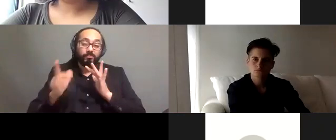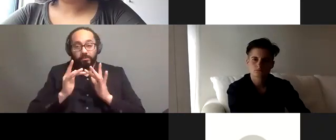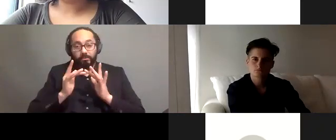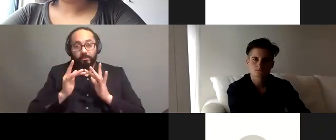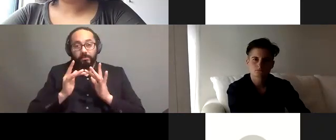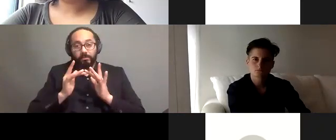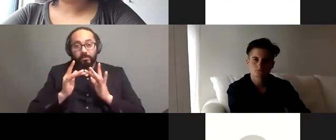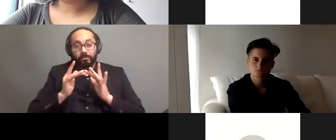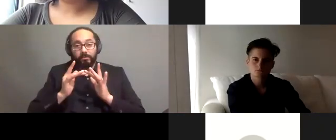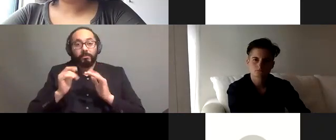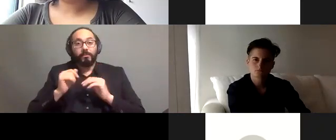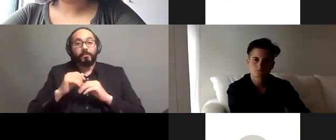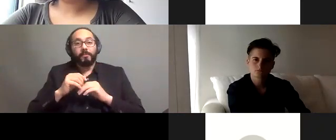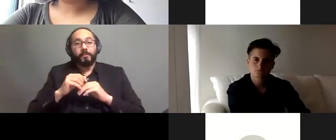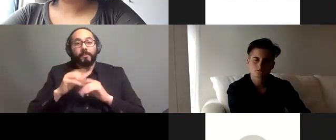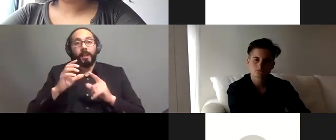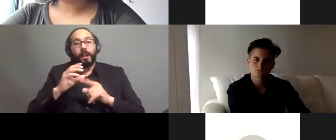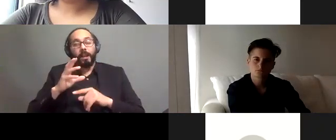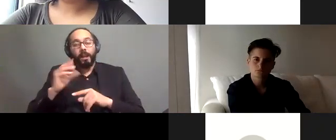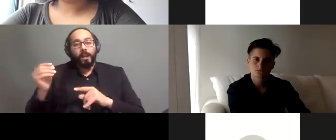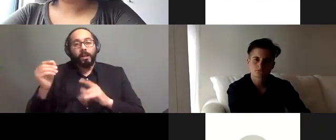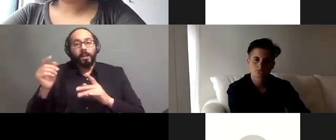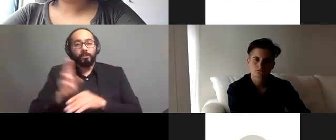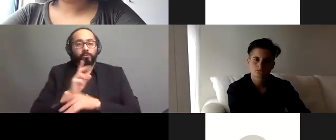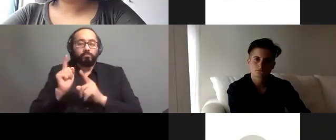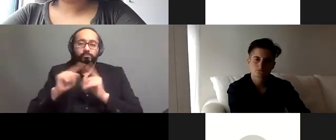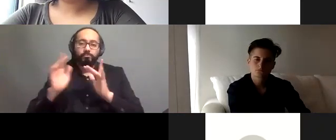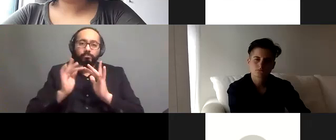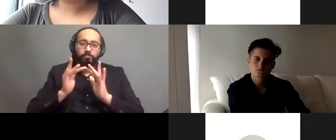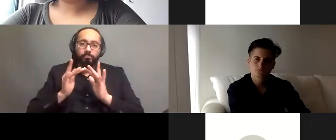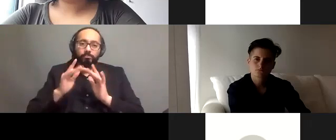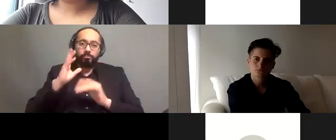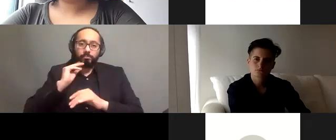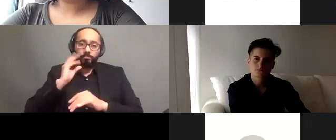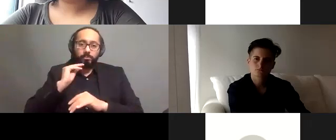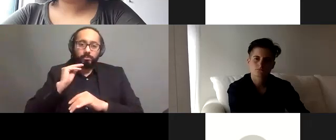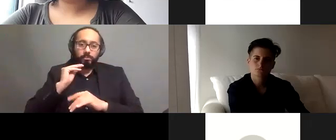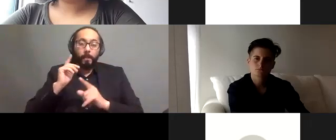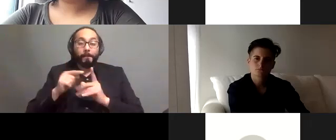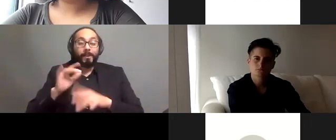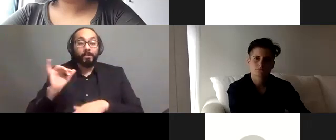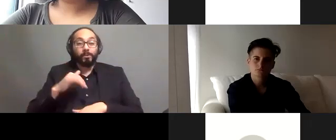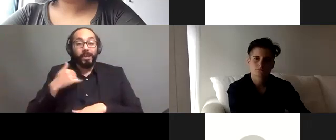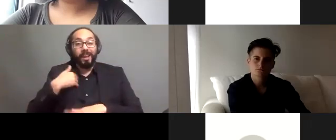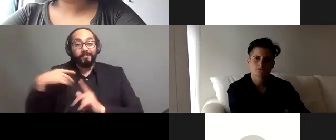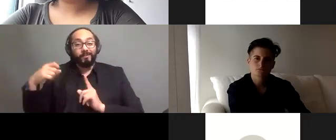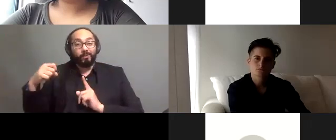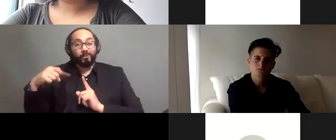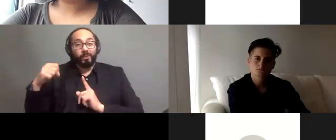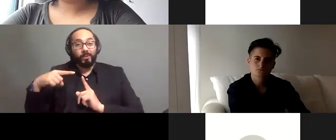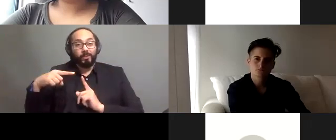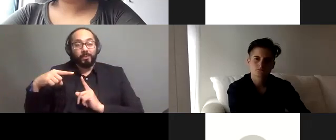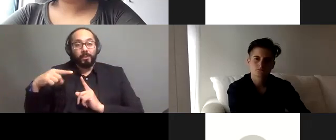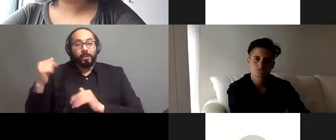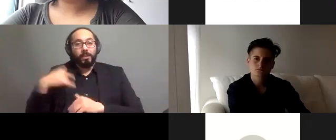available online. And actually this experience was my trigger to produce the work